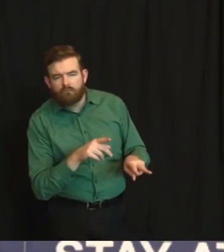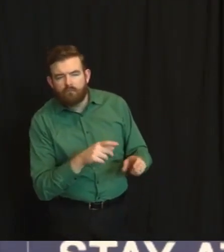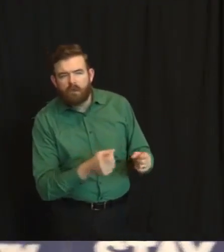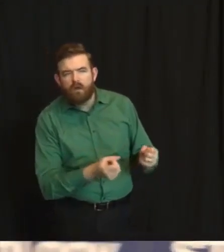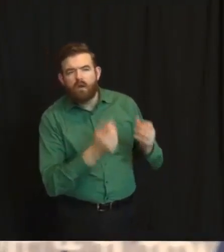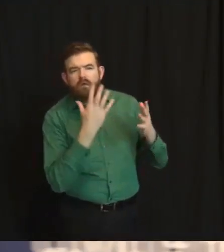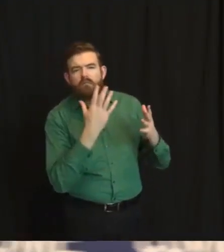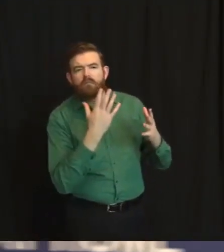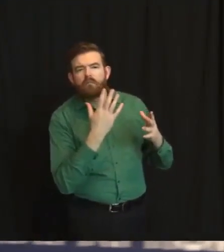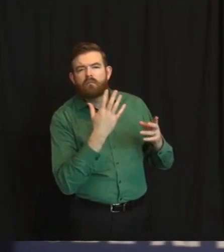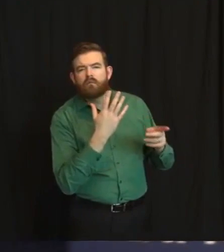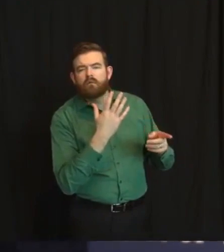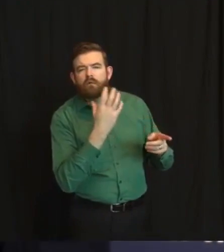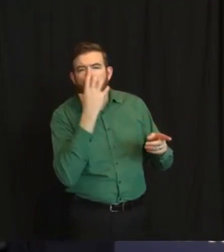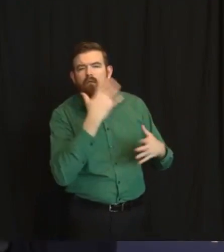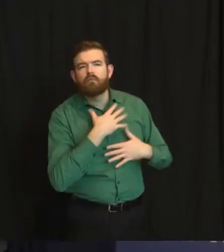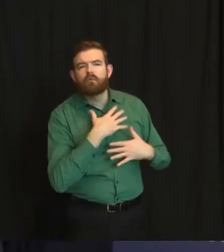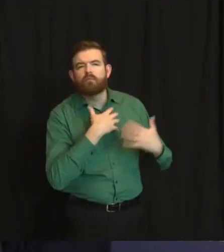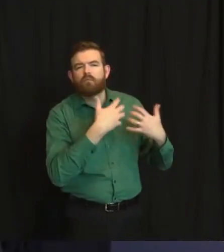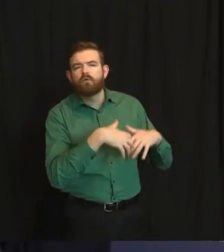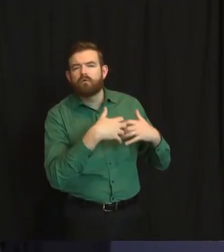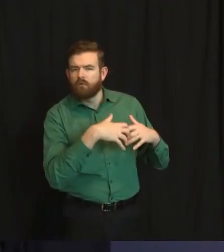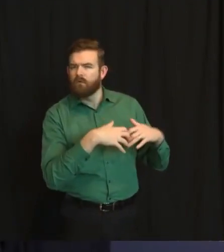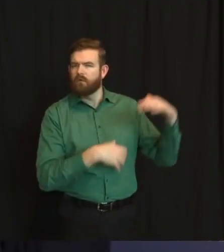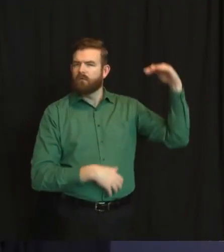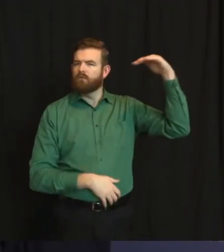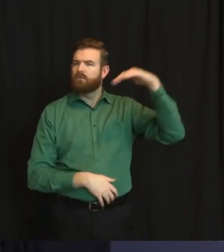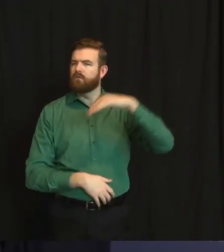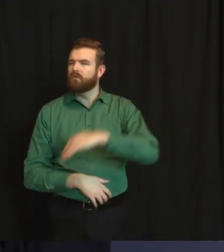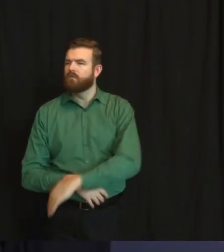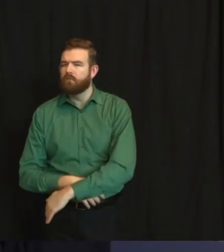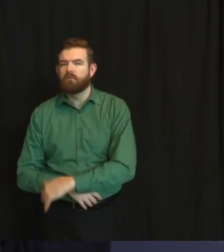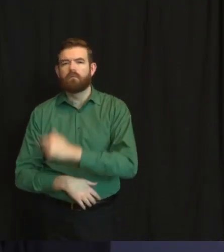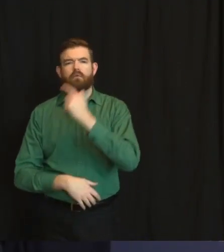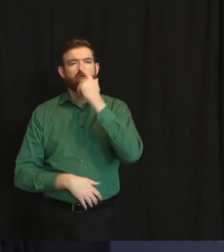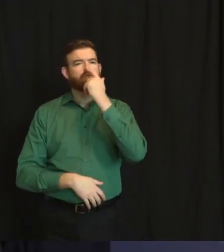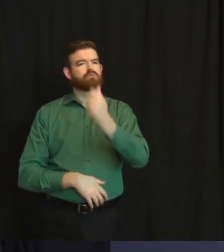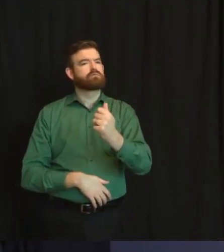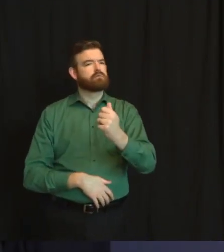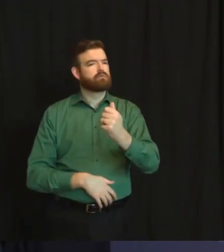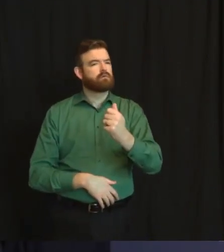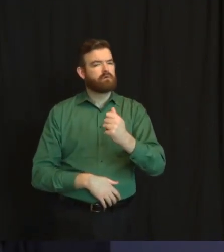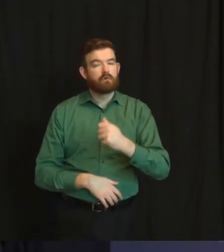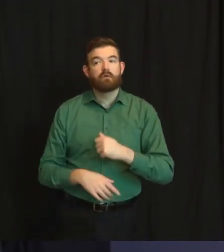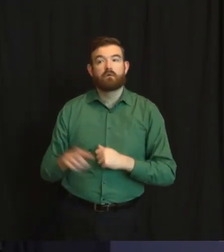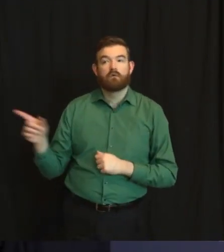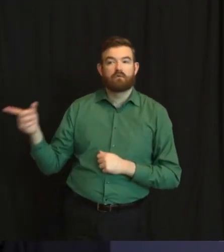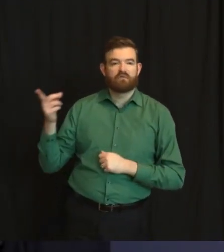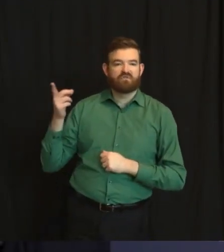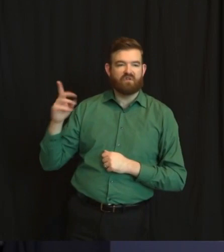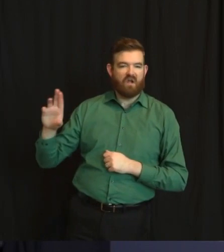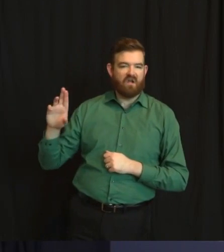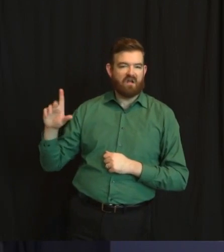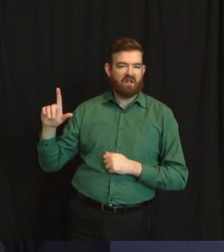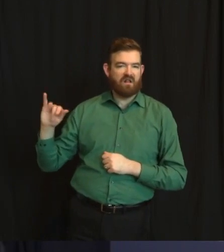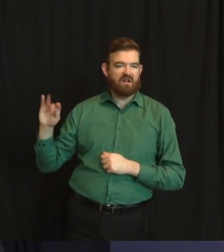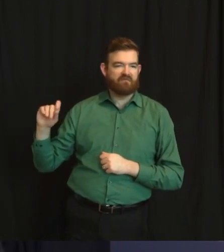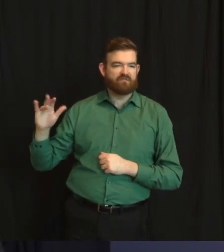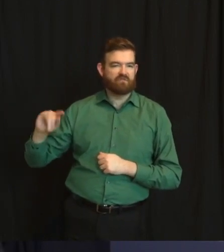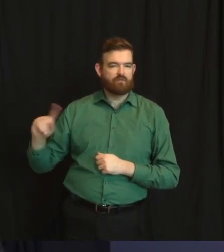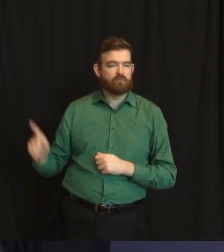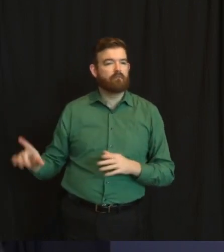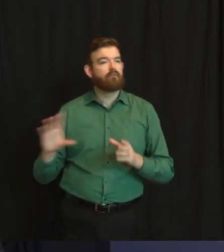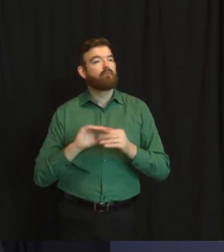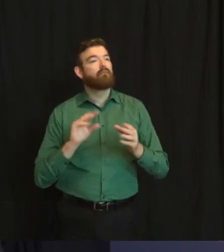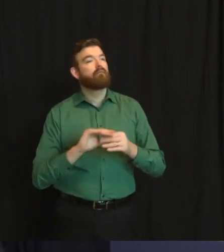curve. One of the things that happens in New Jersey is anytime an individual goes to the emergency department for any reason and